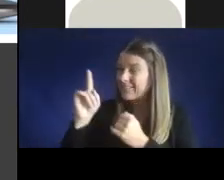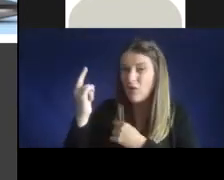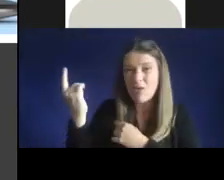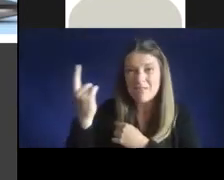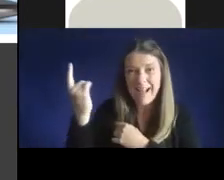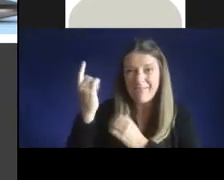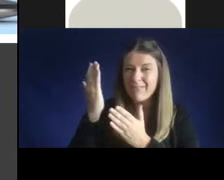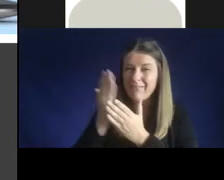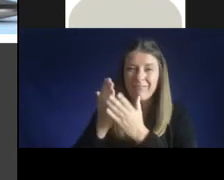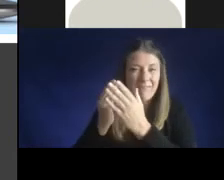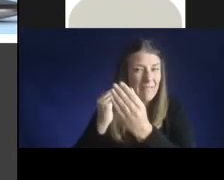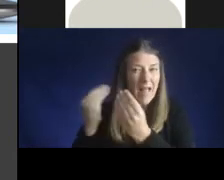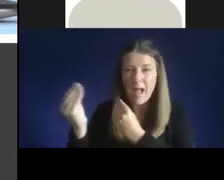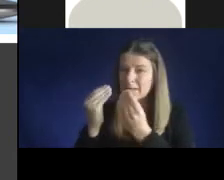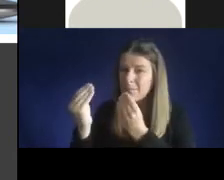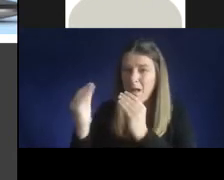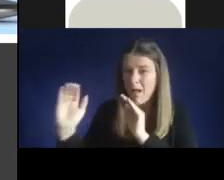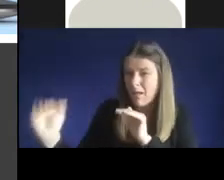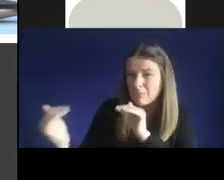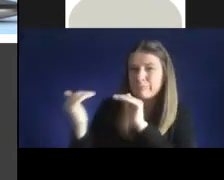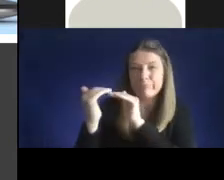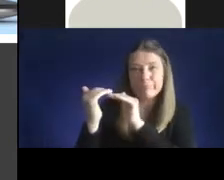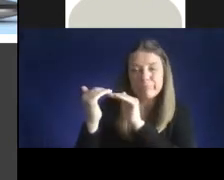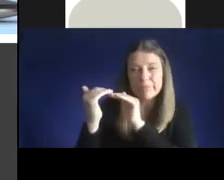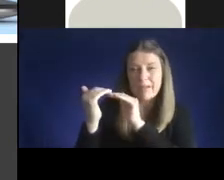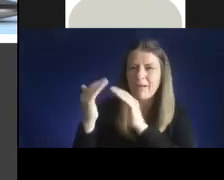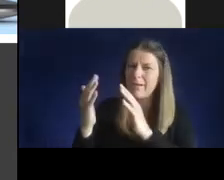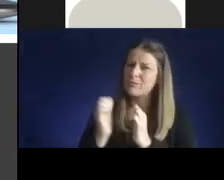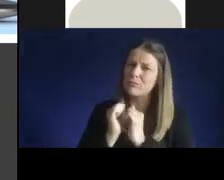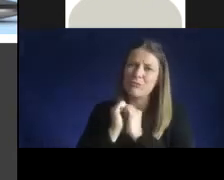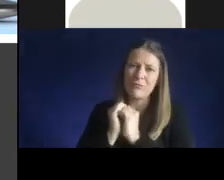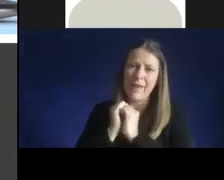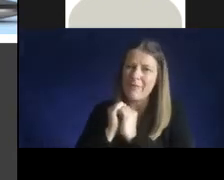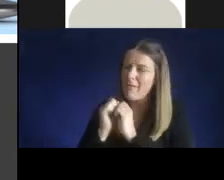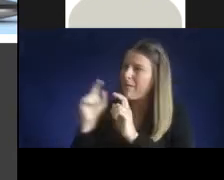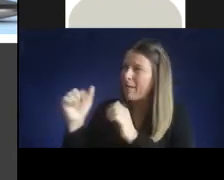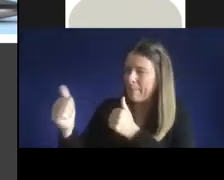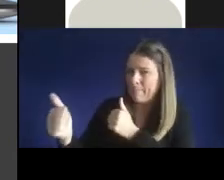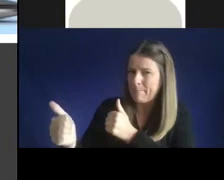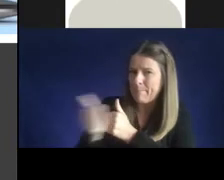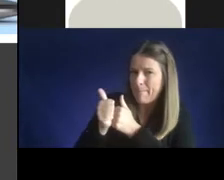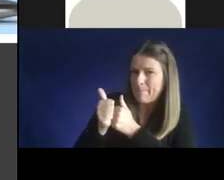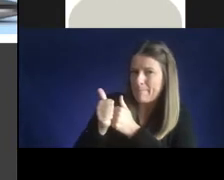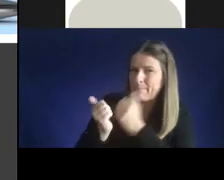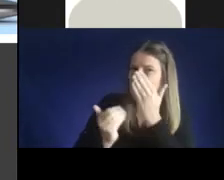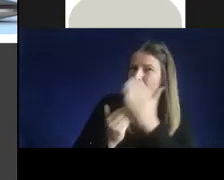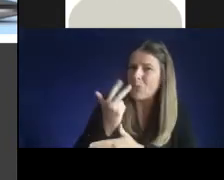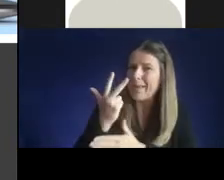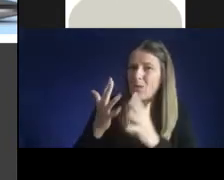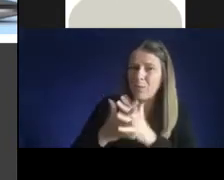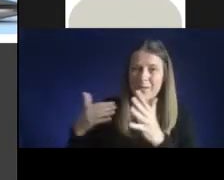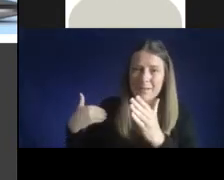could have been. And I am grateful to have had such tremendous mentorship over the past 8 weeks.